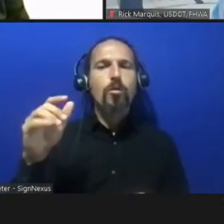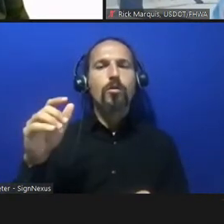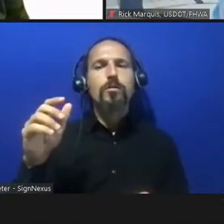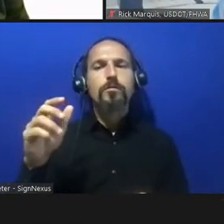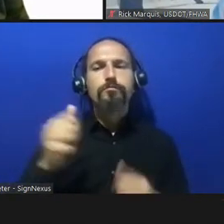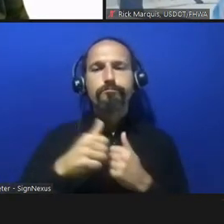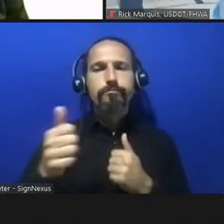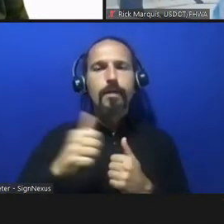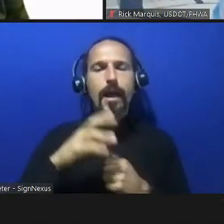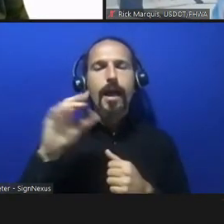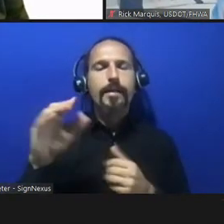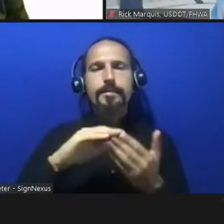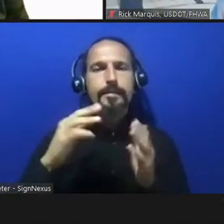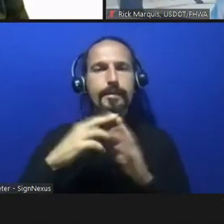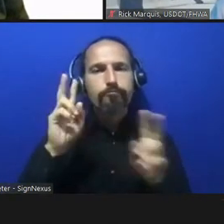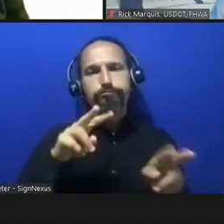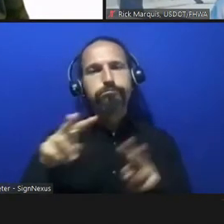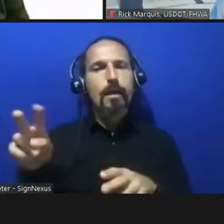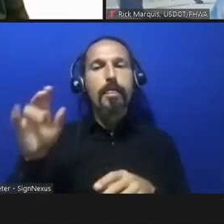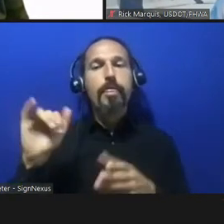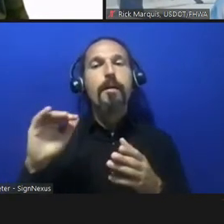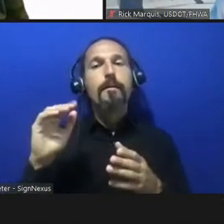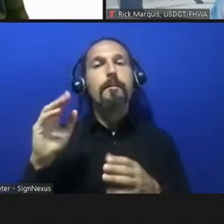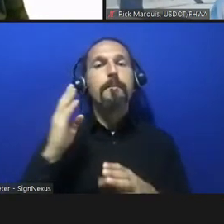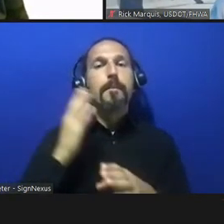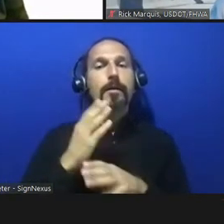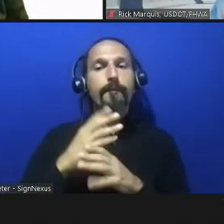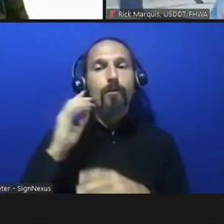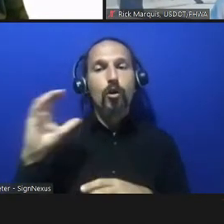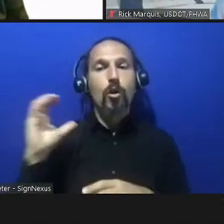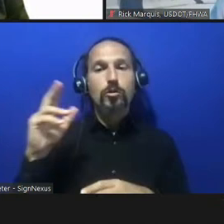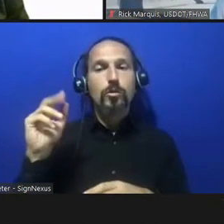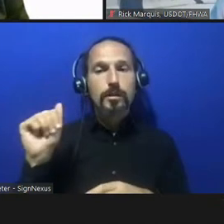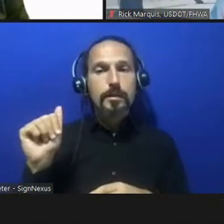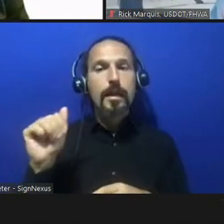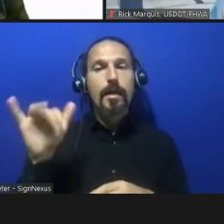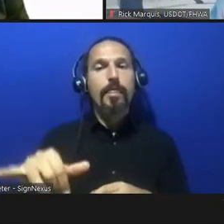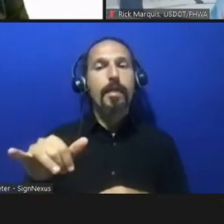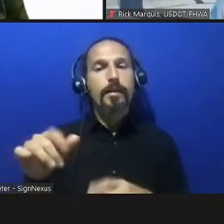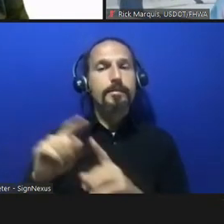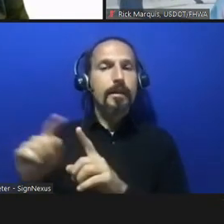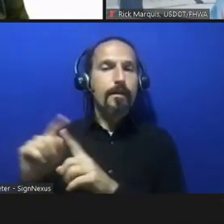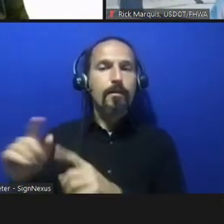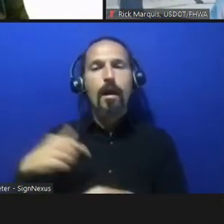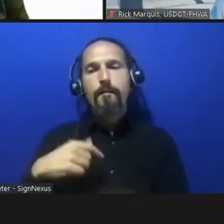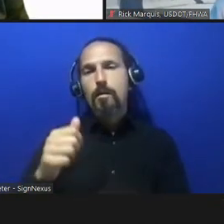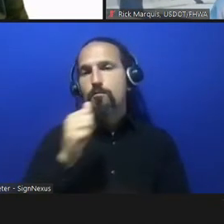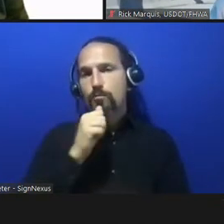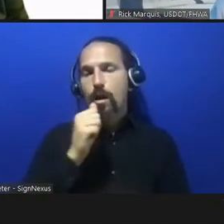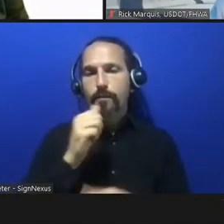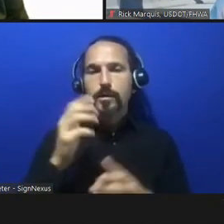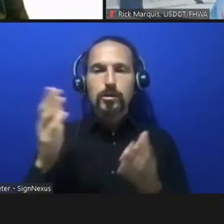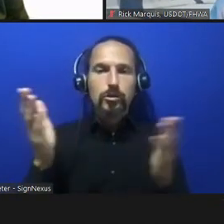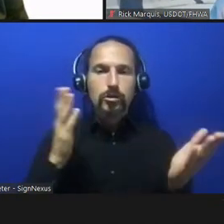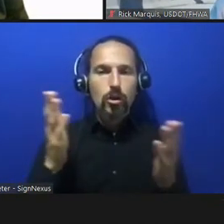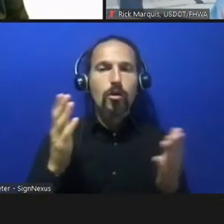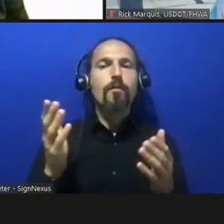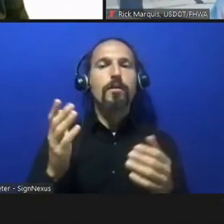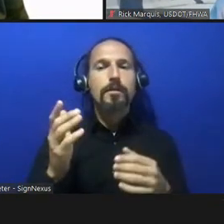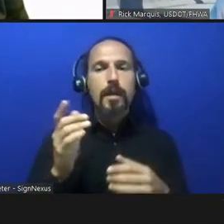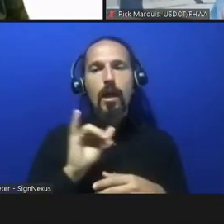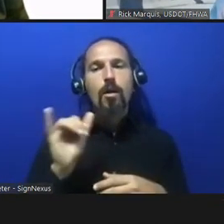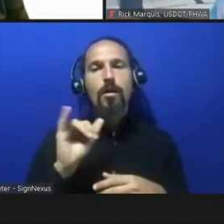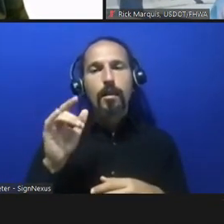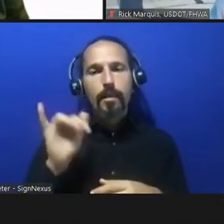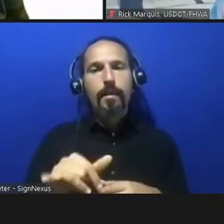sightseeing tours the bus routes operated by coach usa subsidiaries include private passenger service as well as well